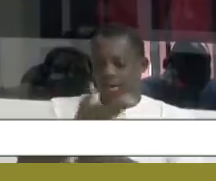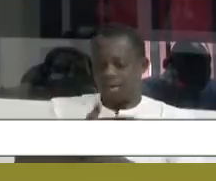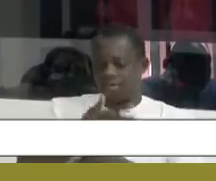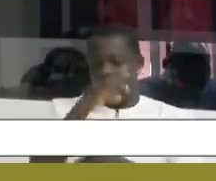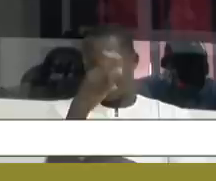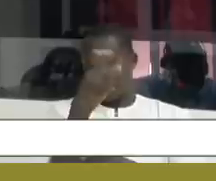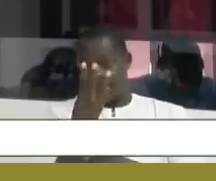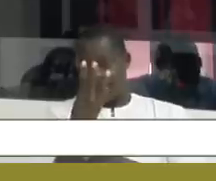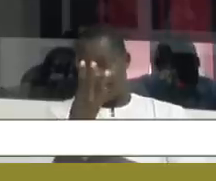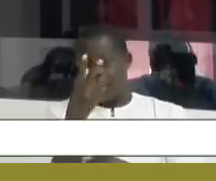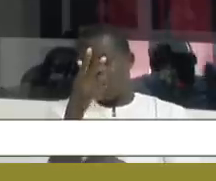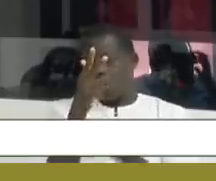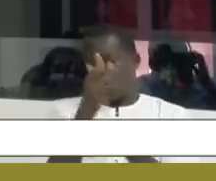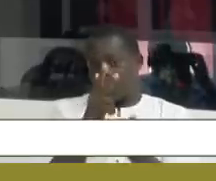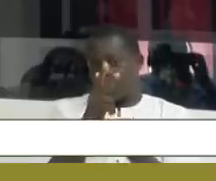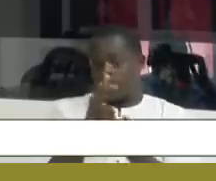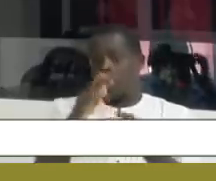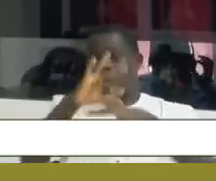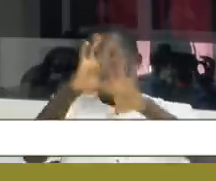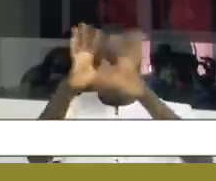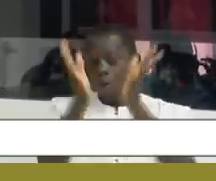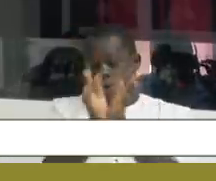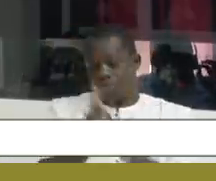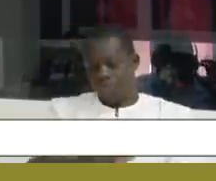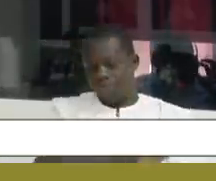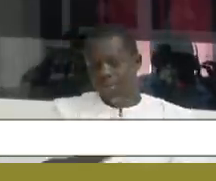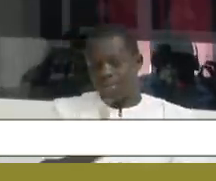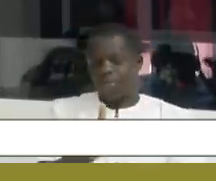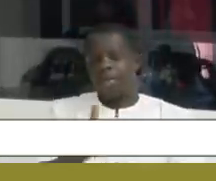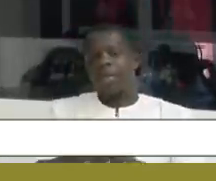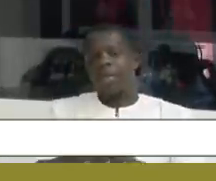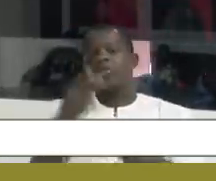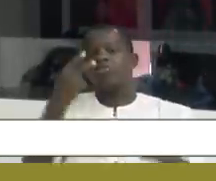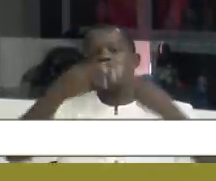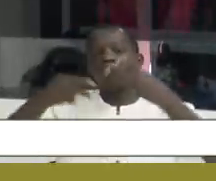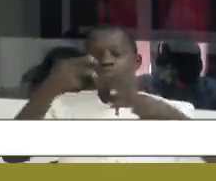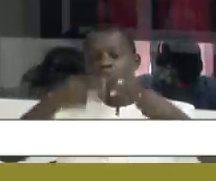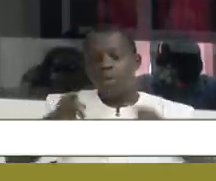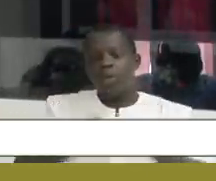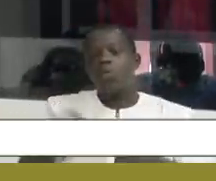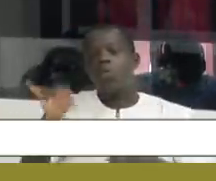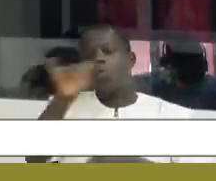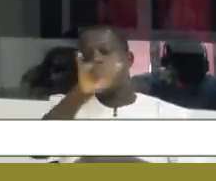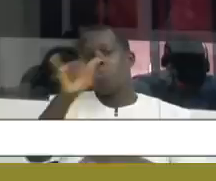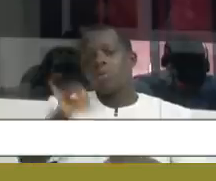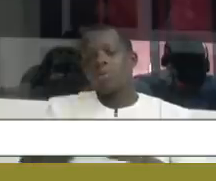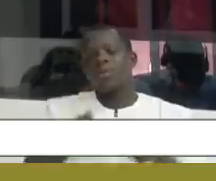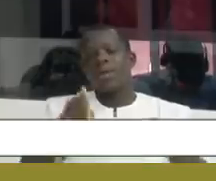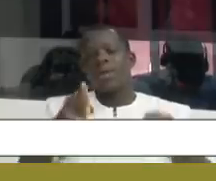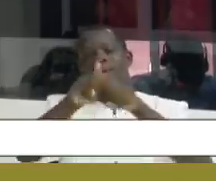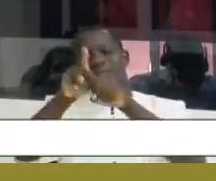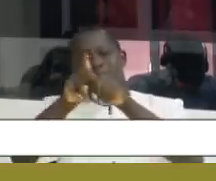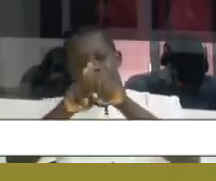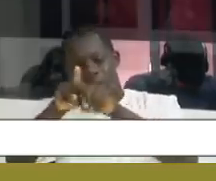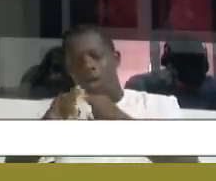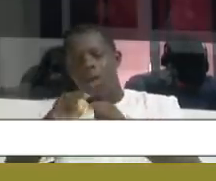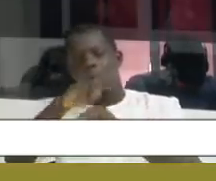witnesses, all of them give a story that is strikingly similar and